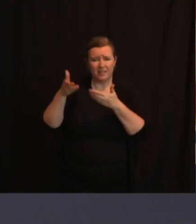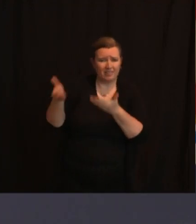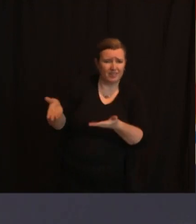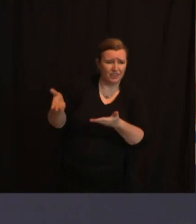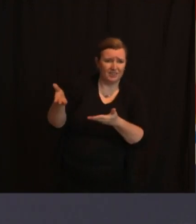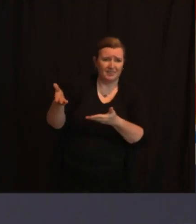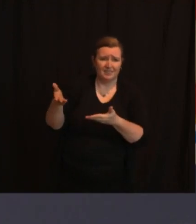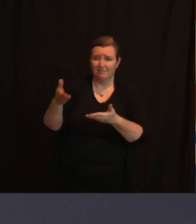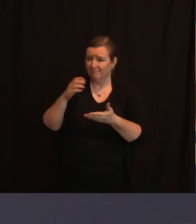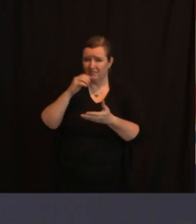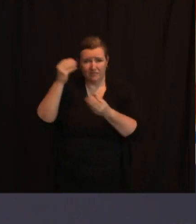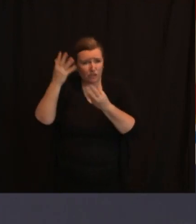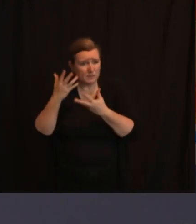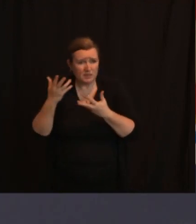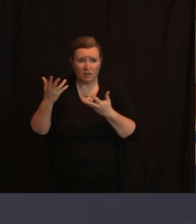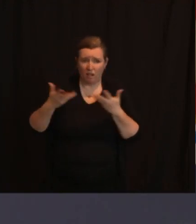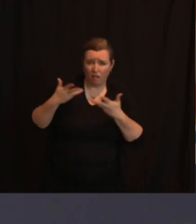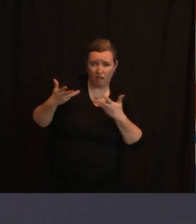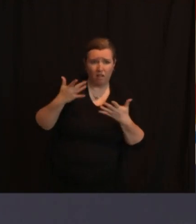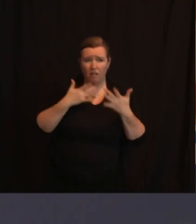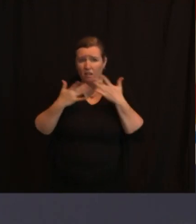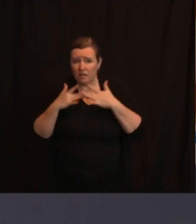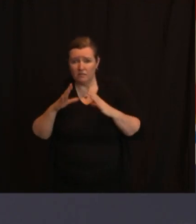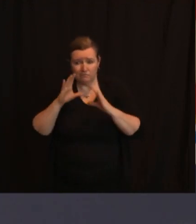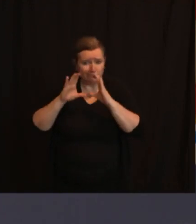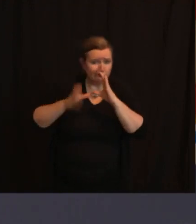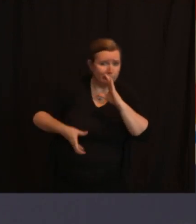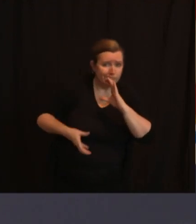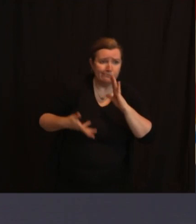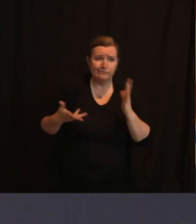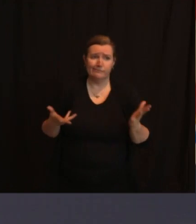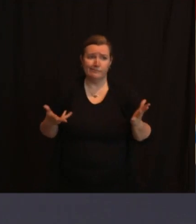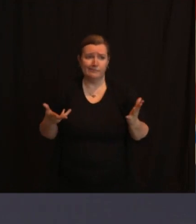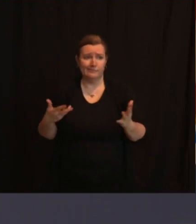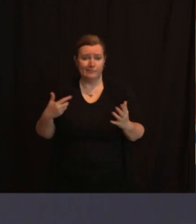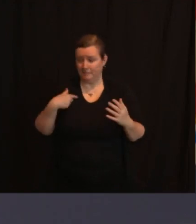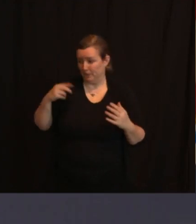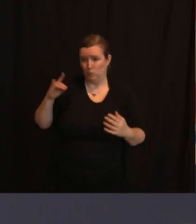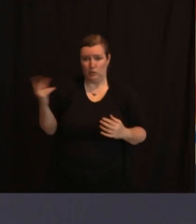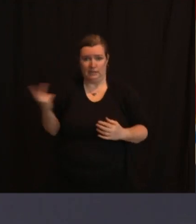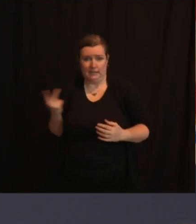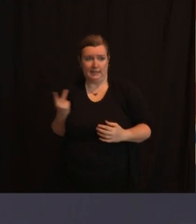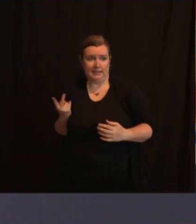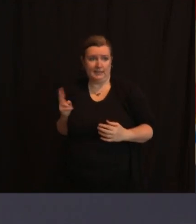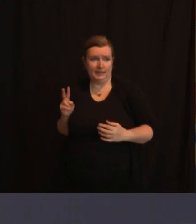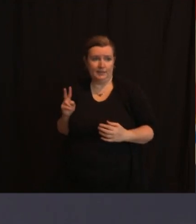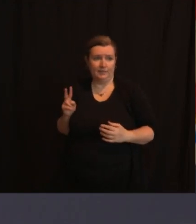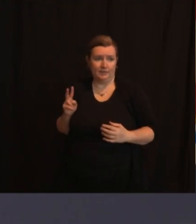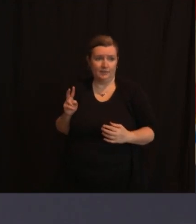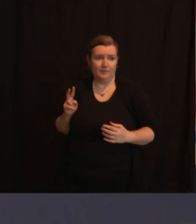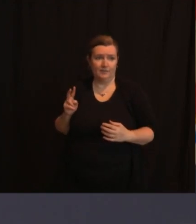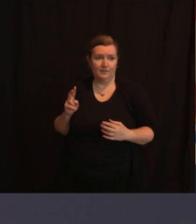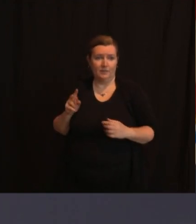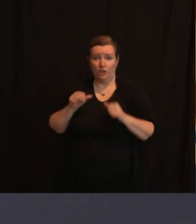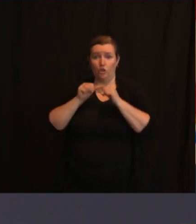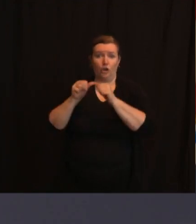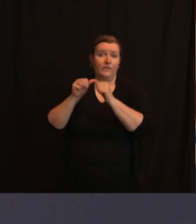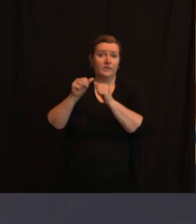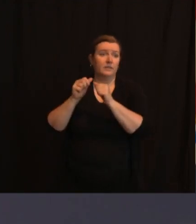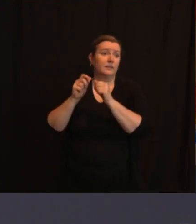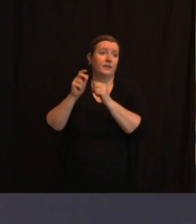one of the biggest frustrations from Judy and me every step of the way in terms of the uneven execution has been communication.